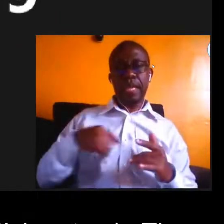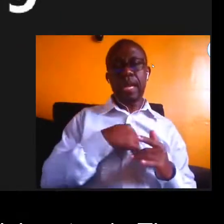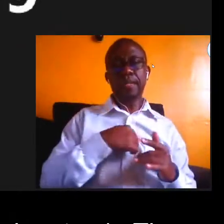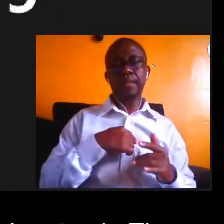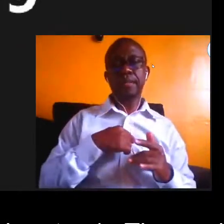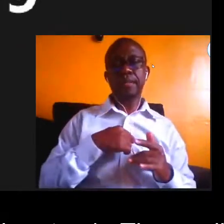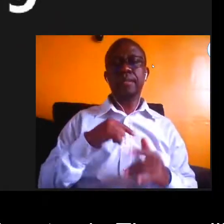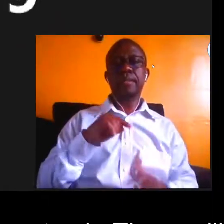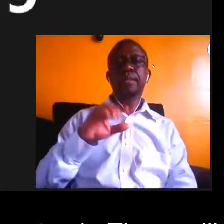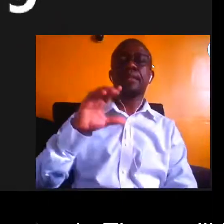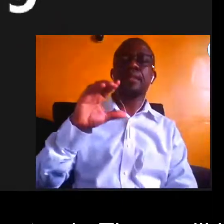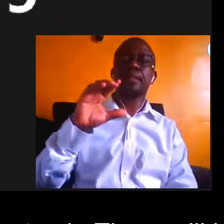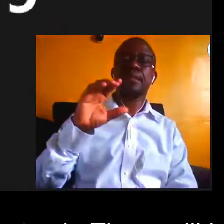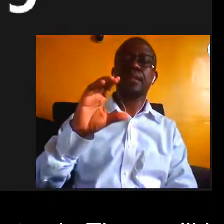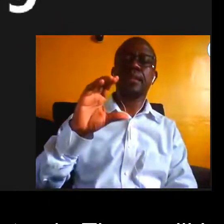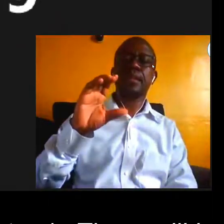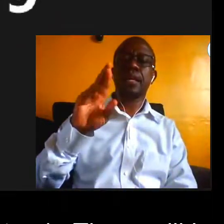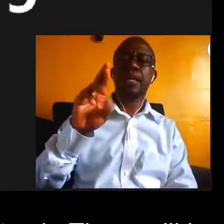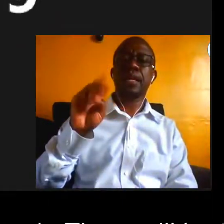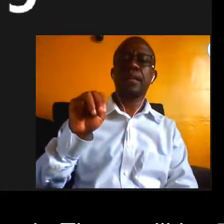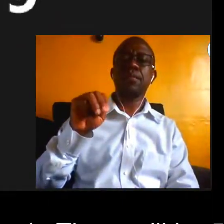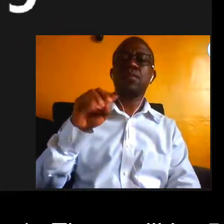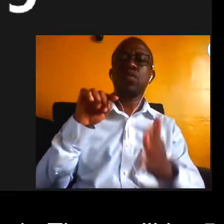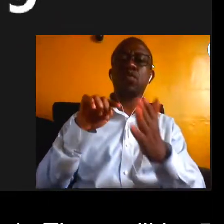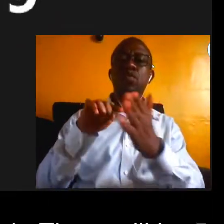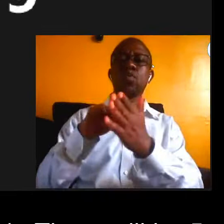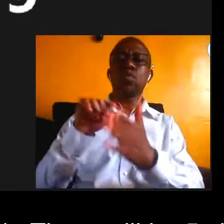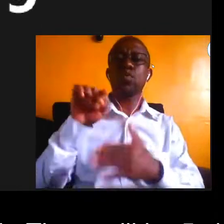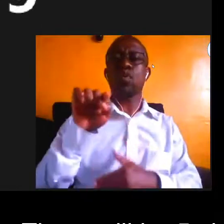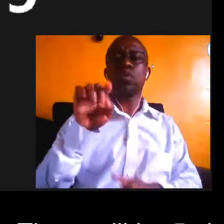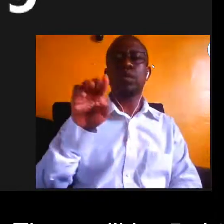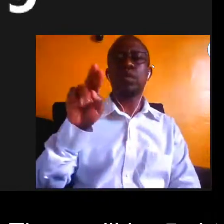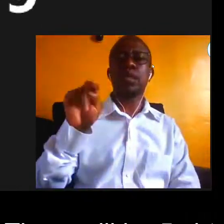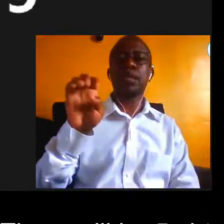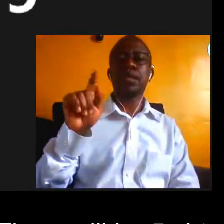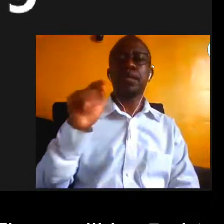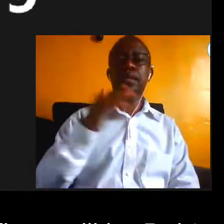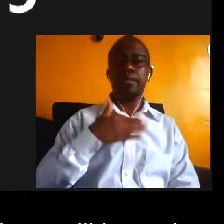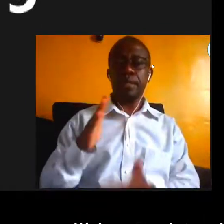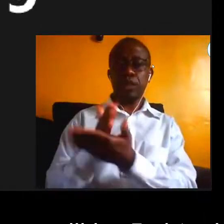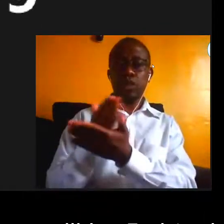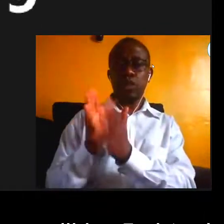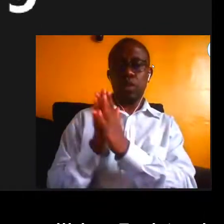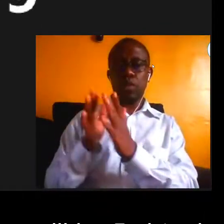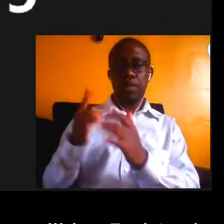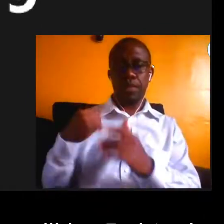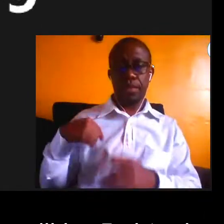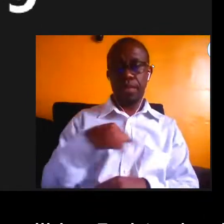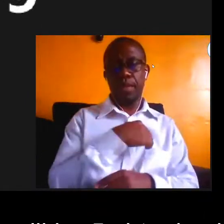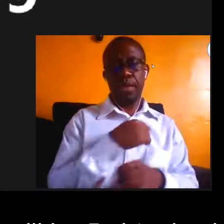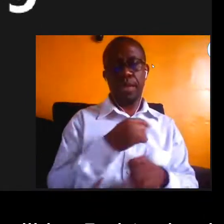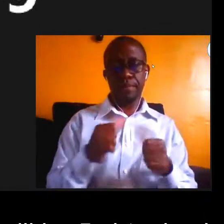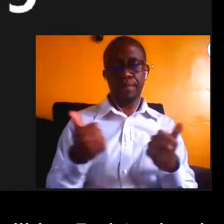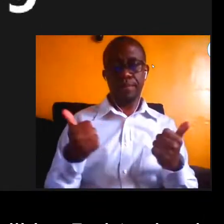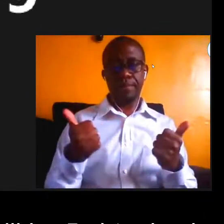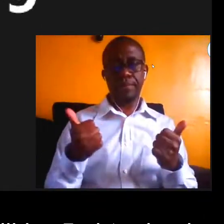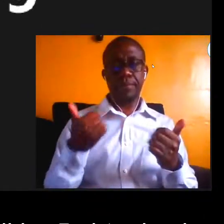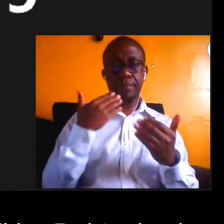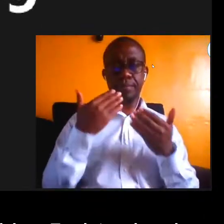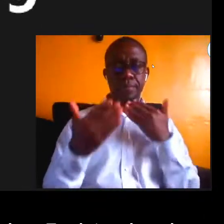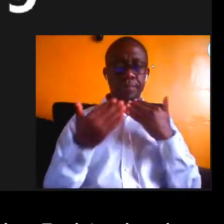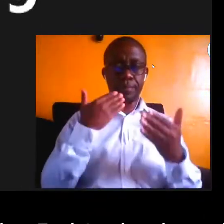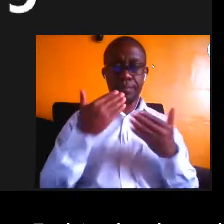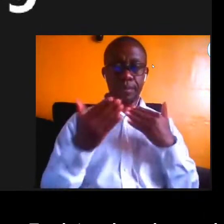secretariat@eacrn.net. And you can share your questions and concerns on that email address. So thank you very